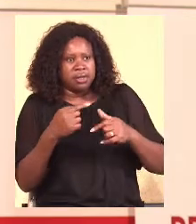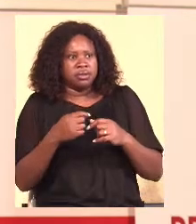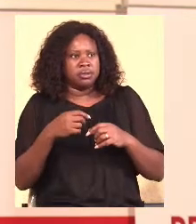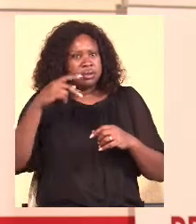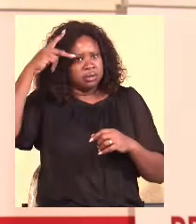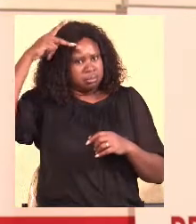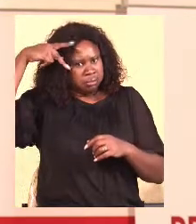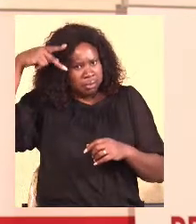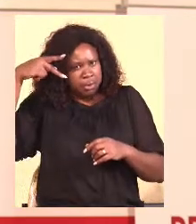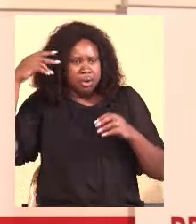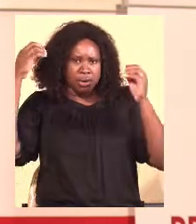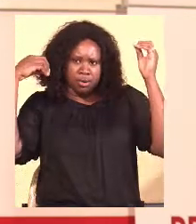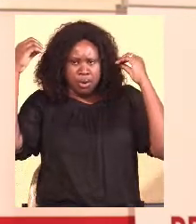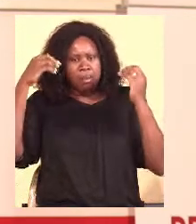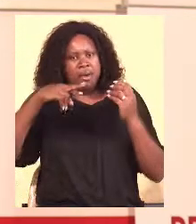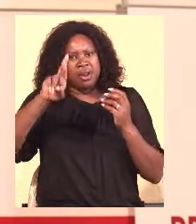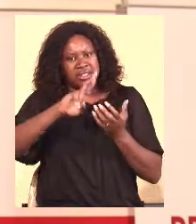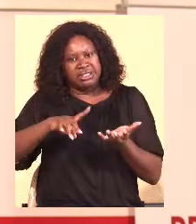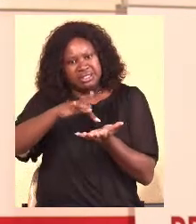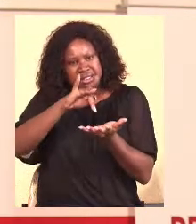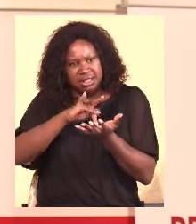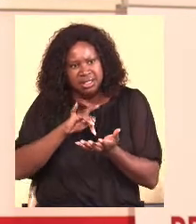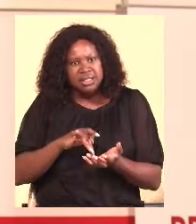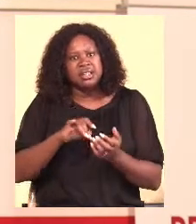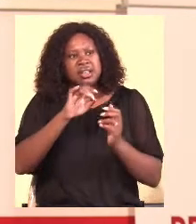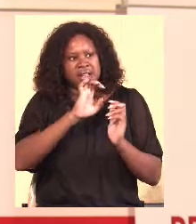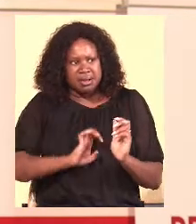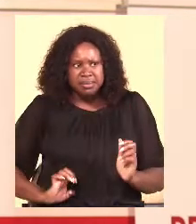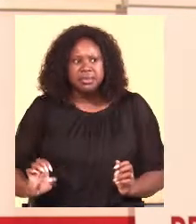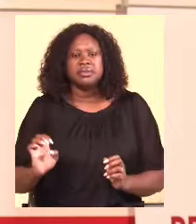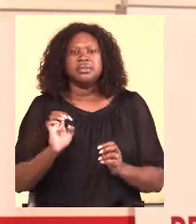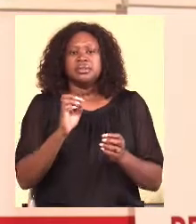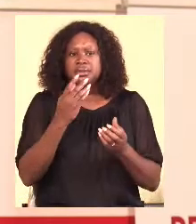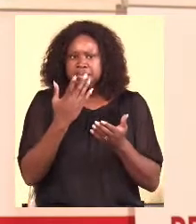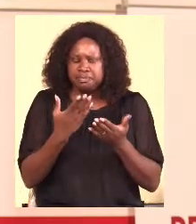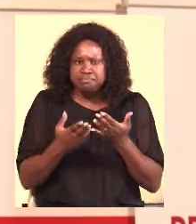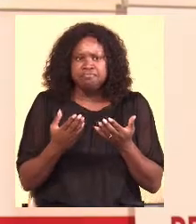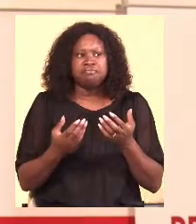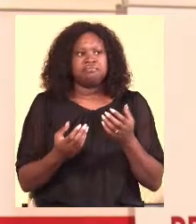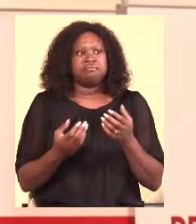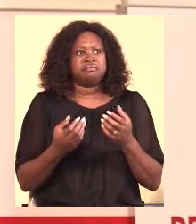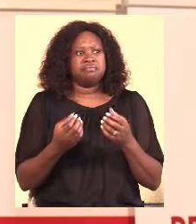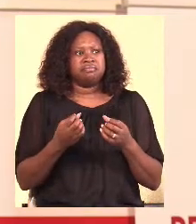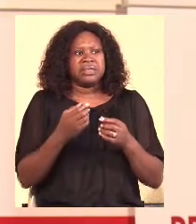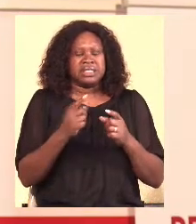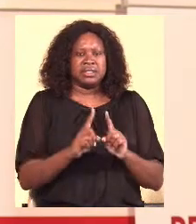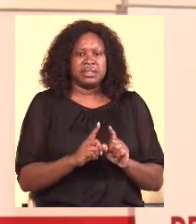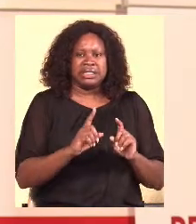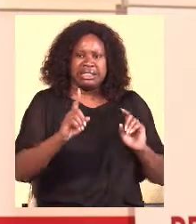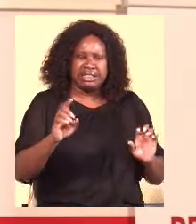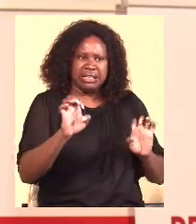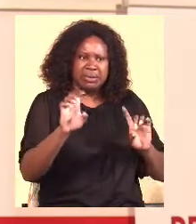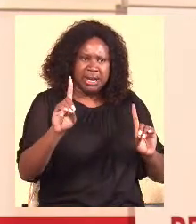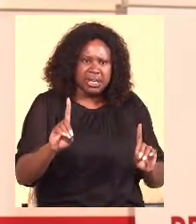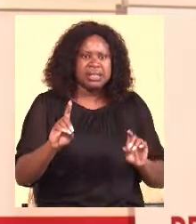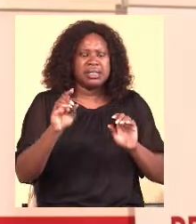and UNAM's regional centers, as well as campuses. It gave birth to robust distance